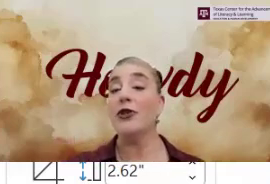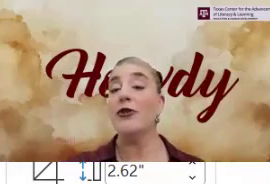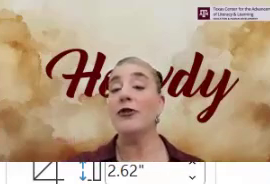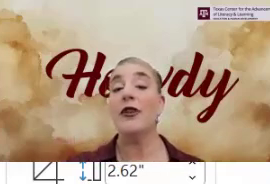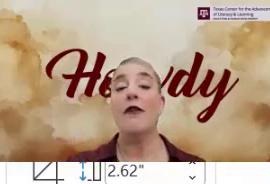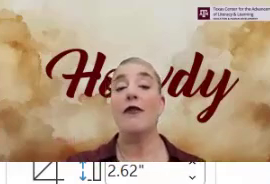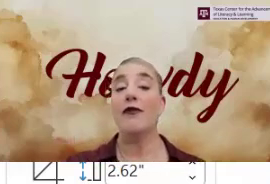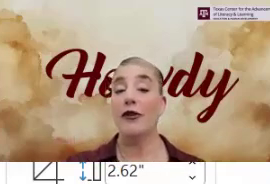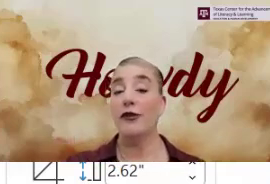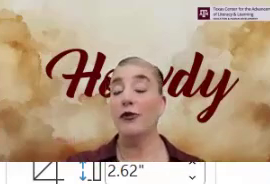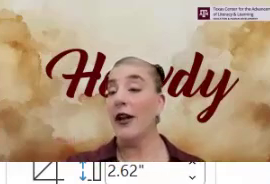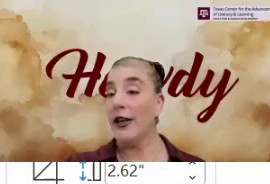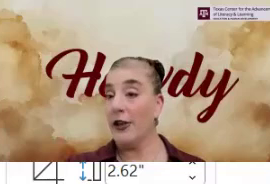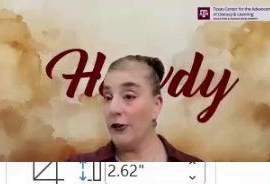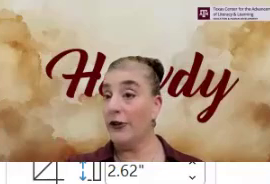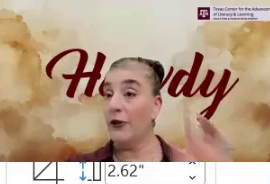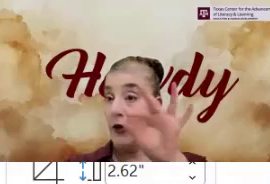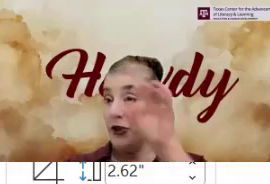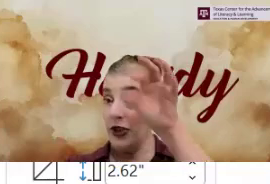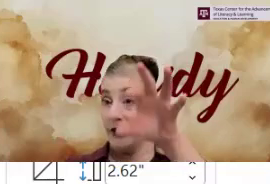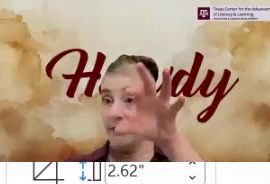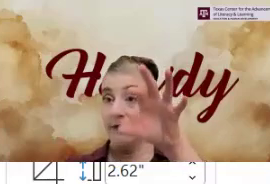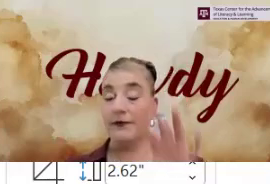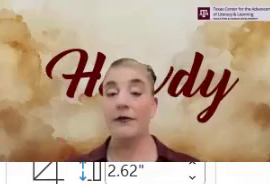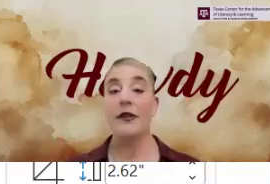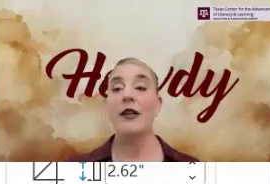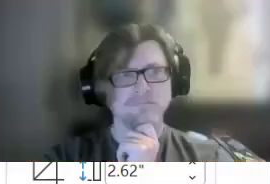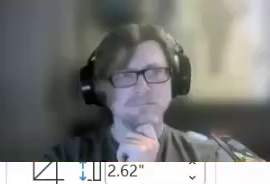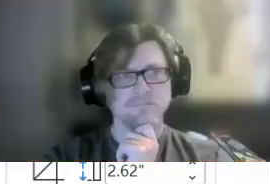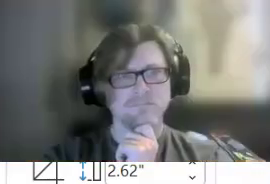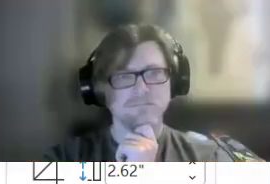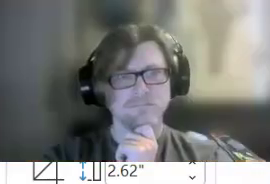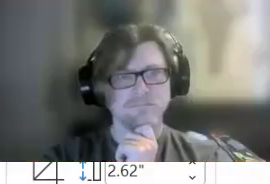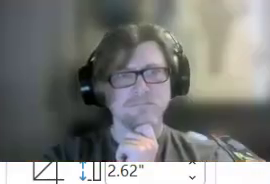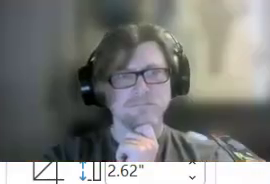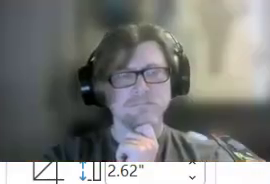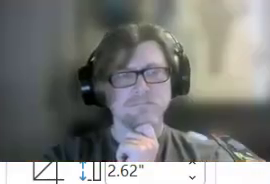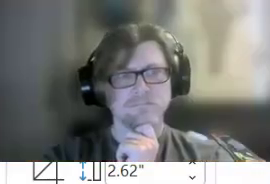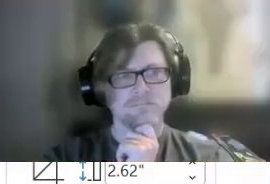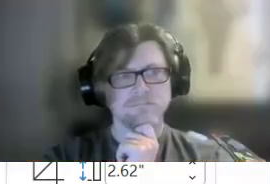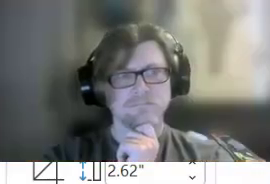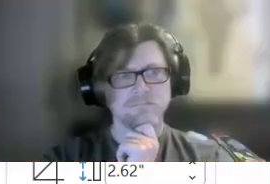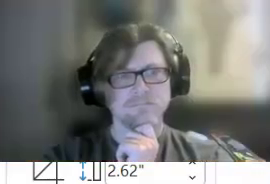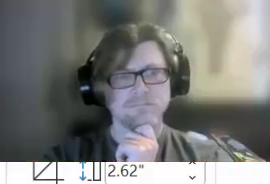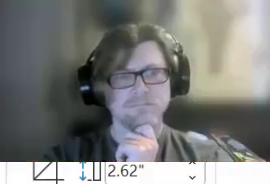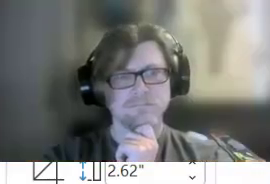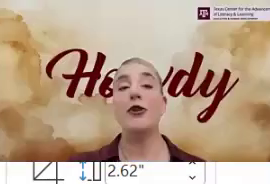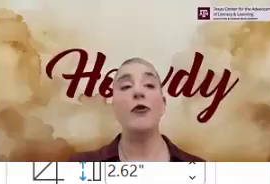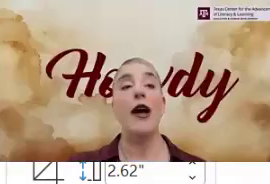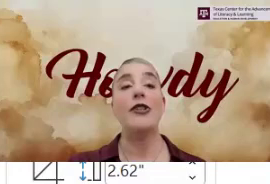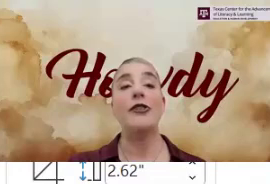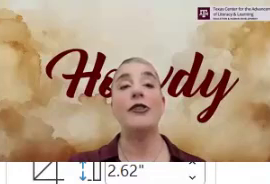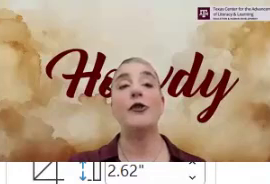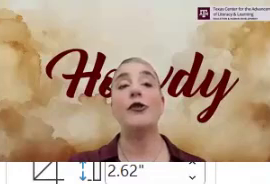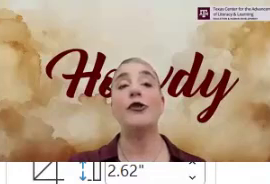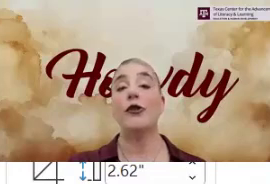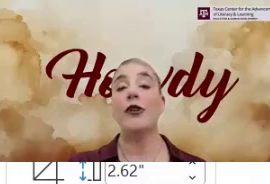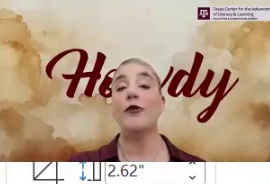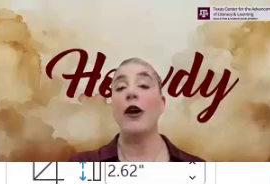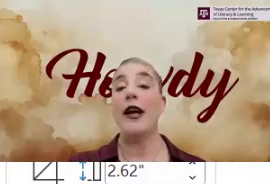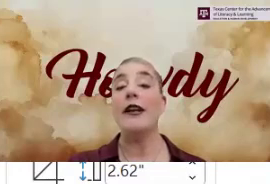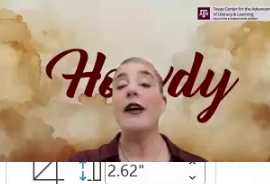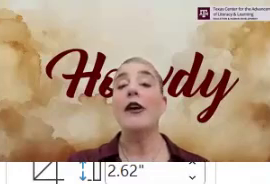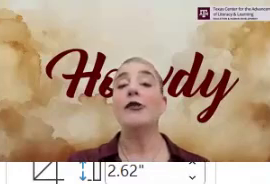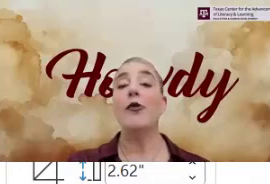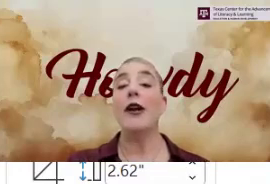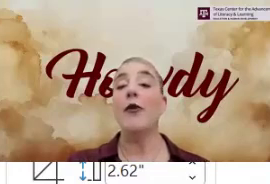3 pictures. The first one I used the widget Mhm. in the placeholder, and then the other 2 I just